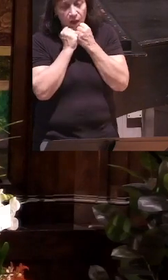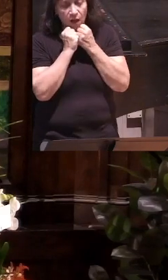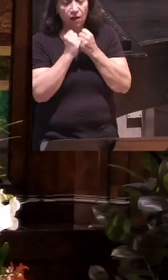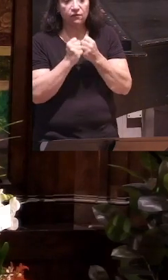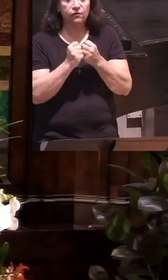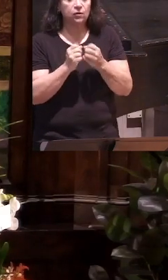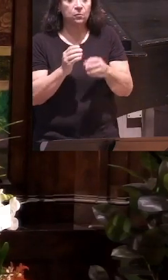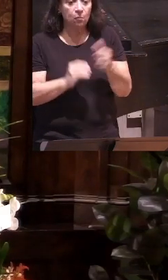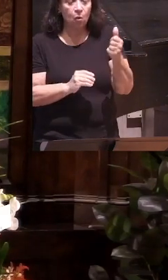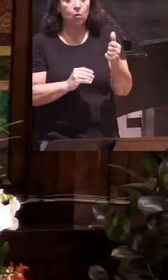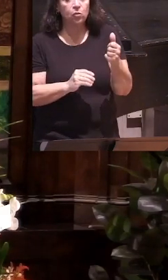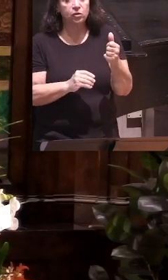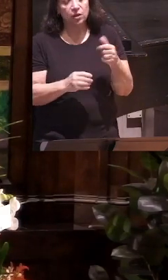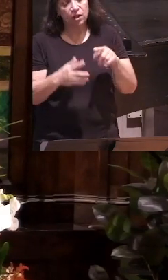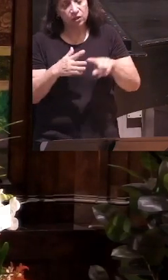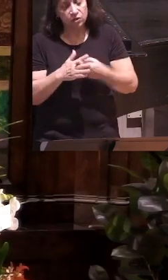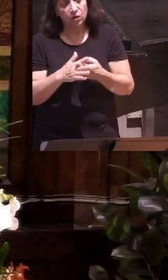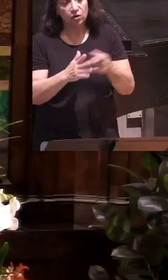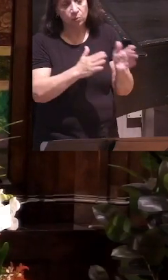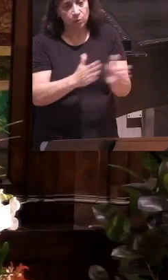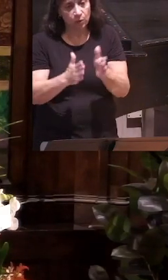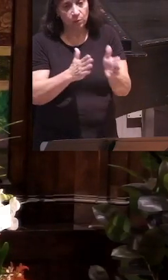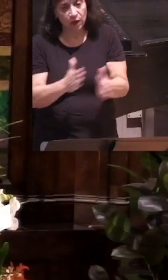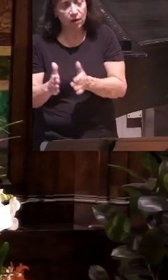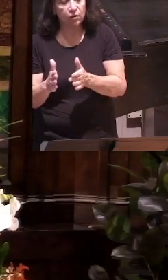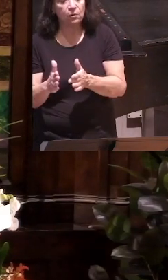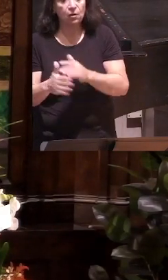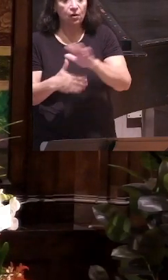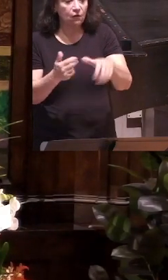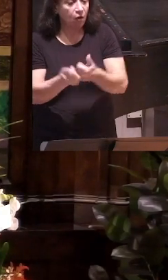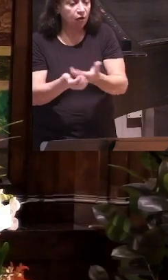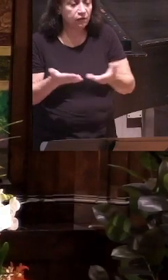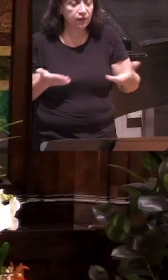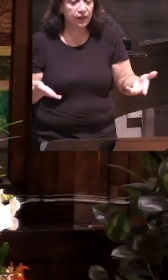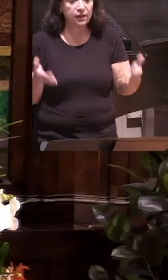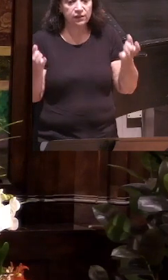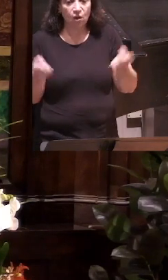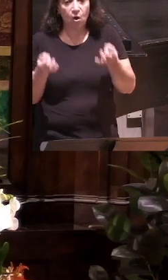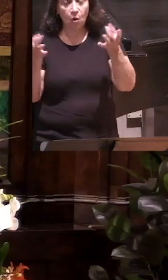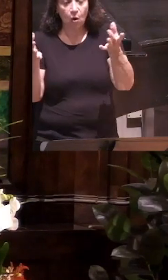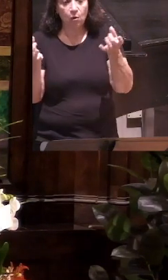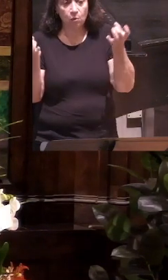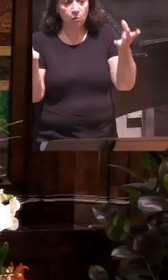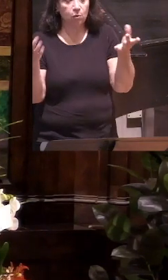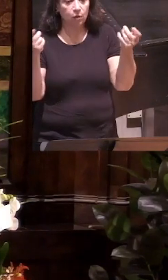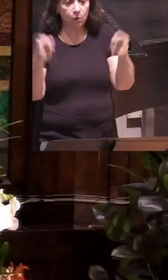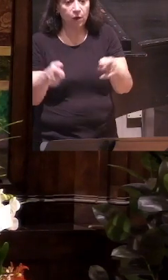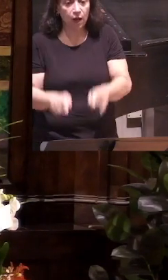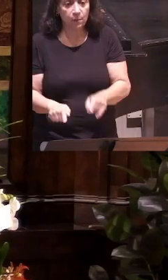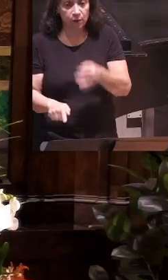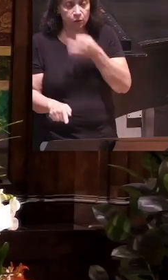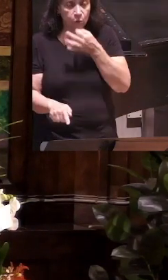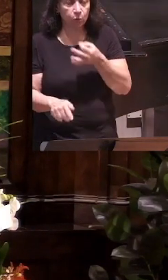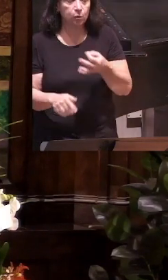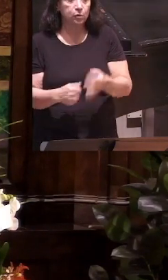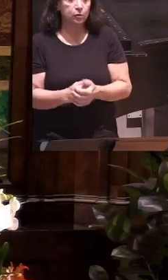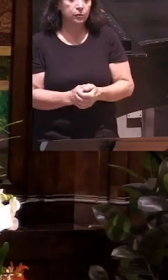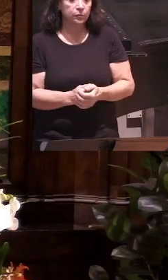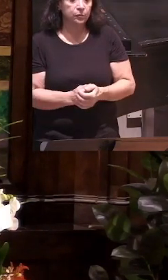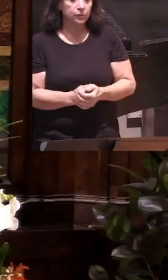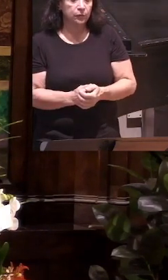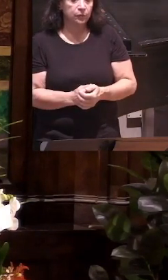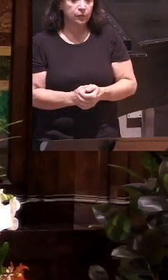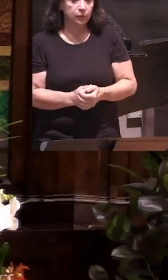and he began to try to prepare them for all of the horror that was to come.